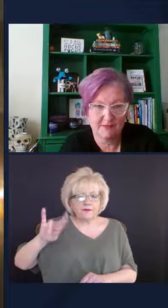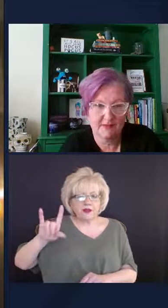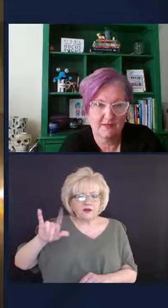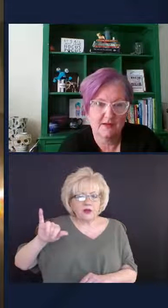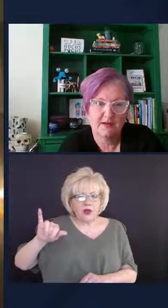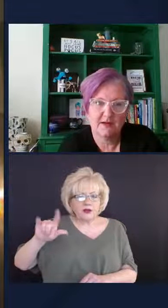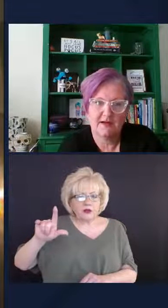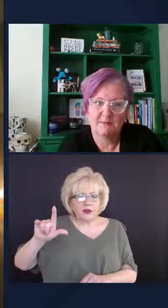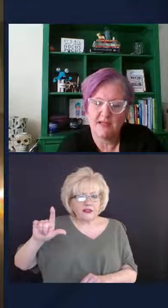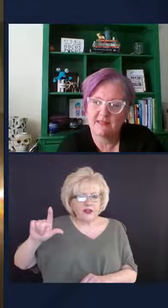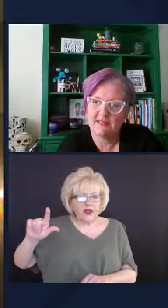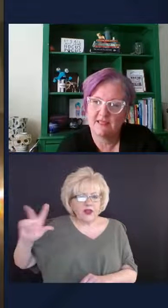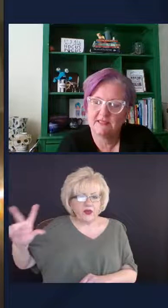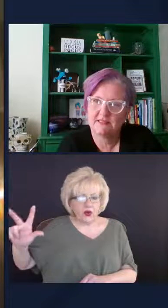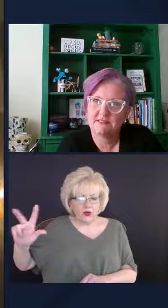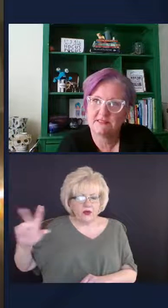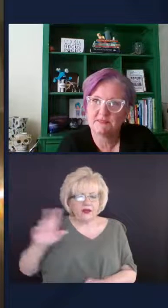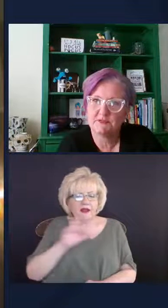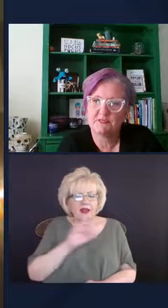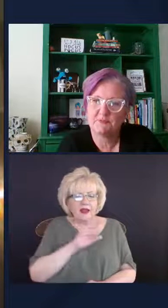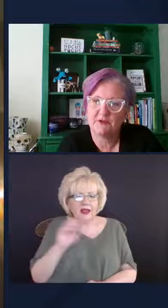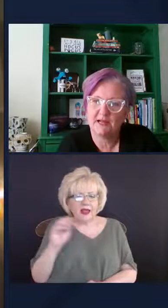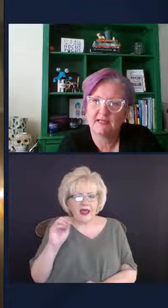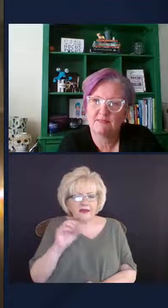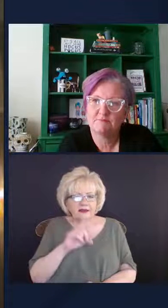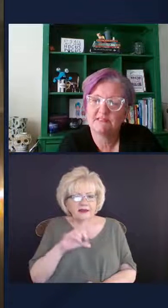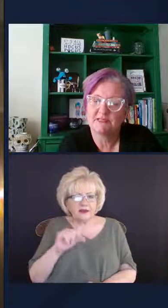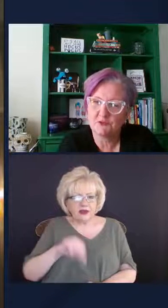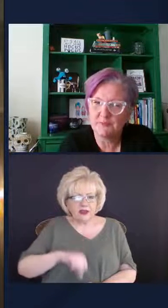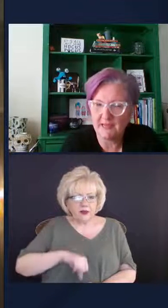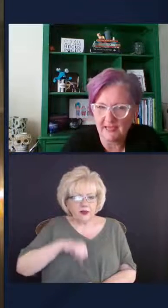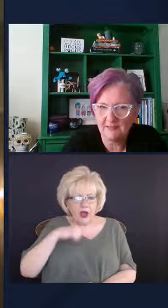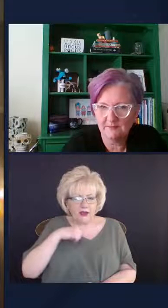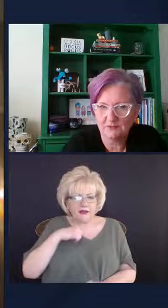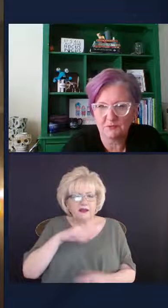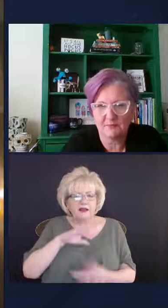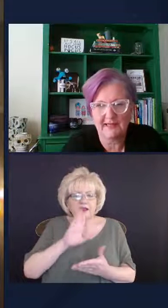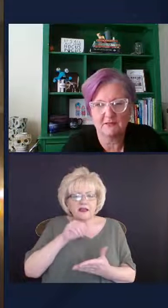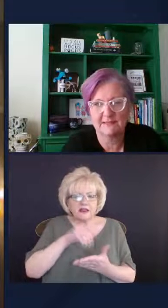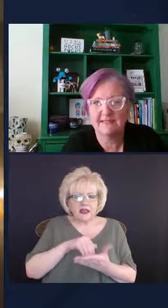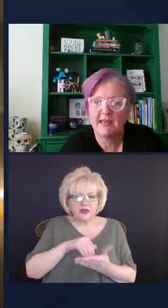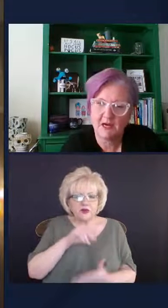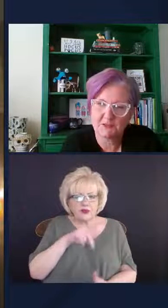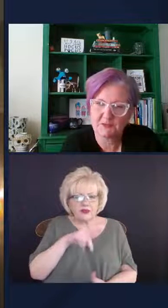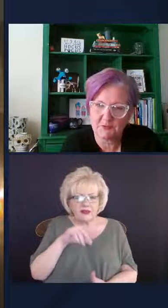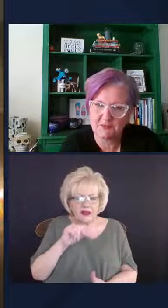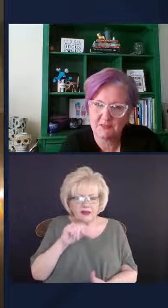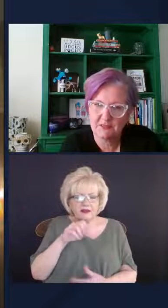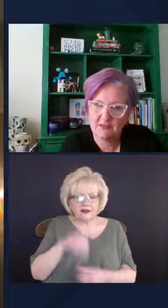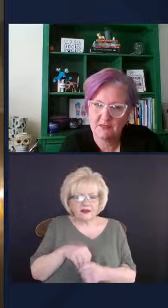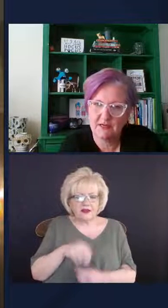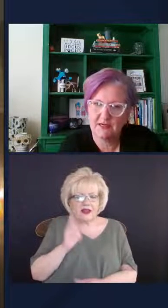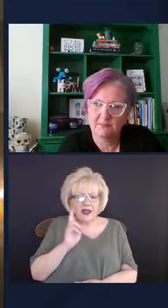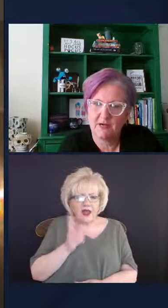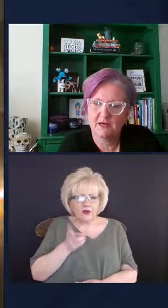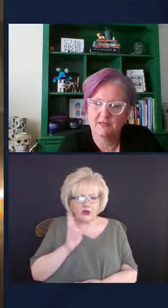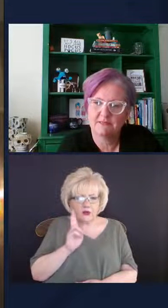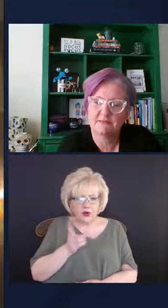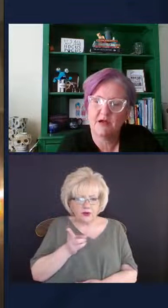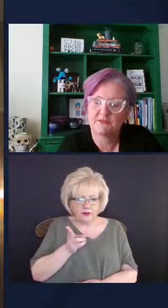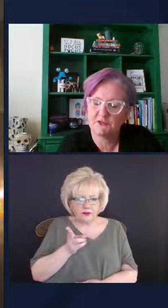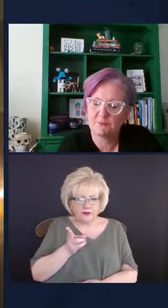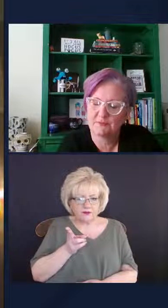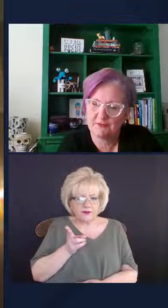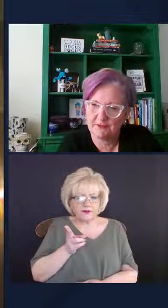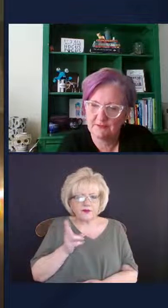23rd. Mm-hmm. And then Disability Pride Central PA, which will be held in Harrisburg